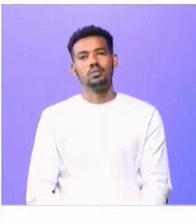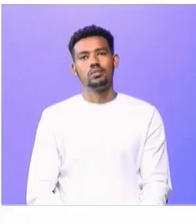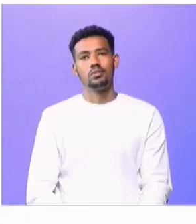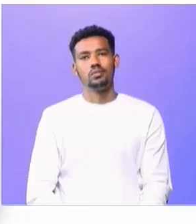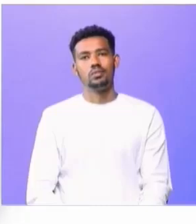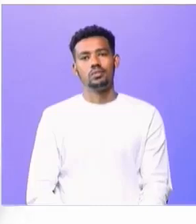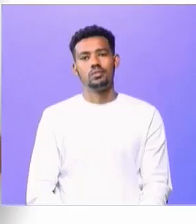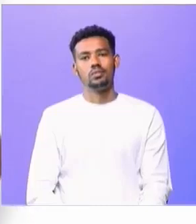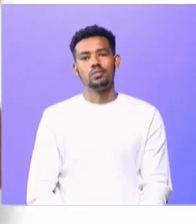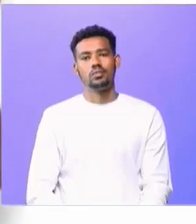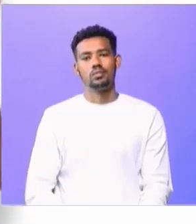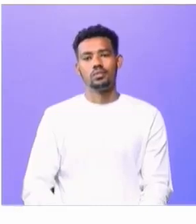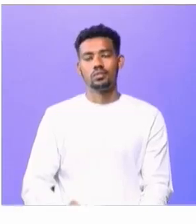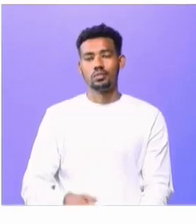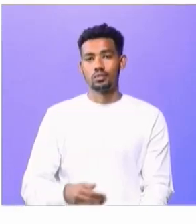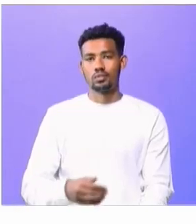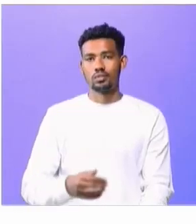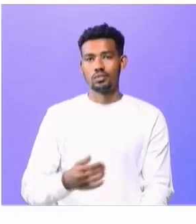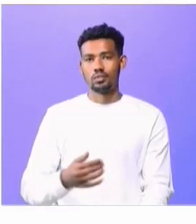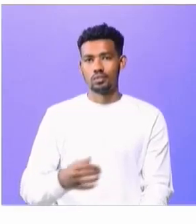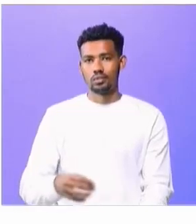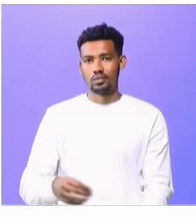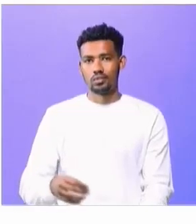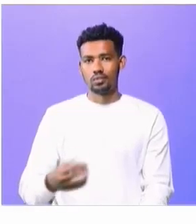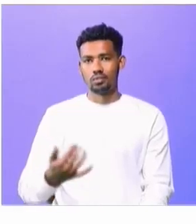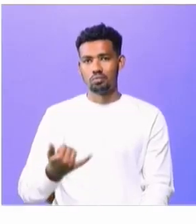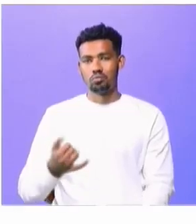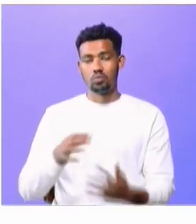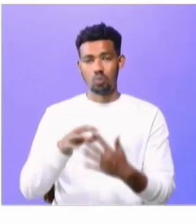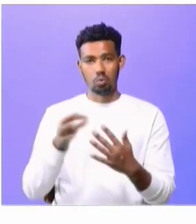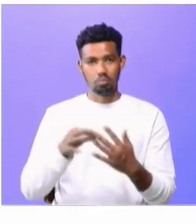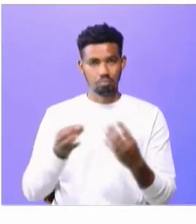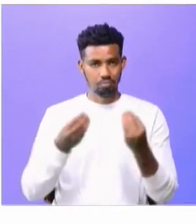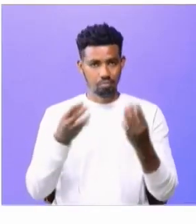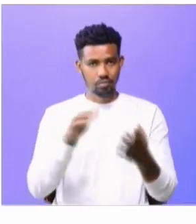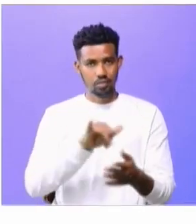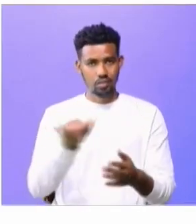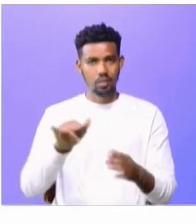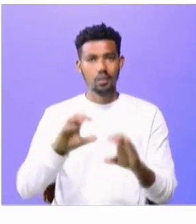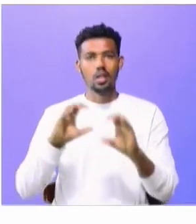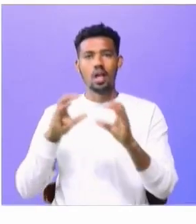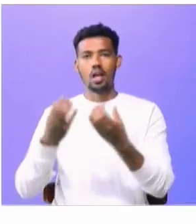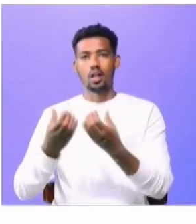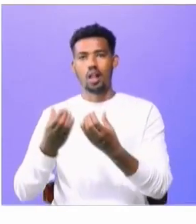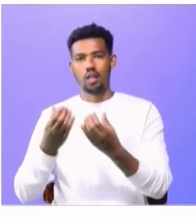at, or in, or over the classroom.